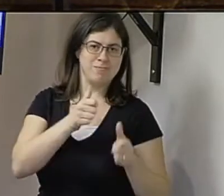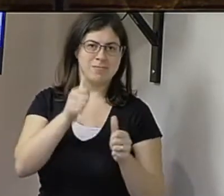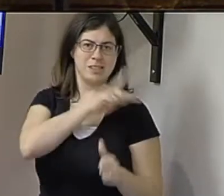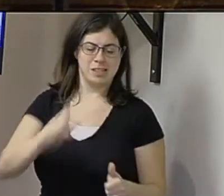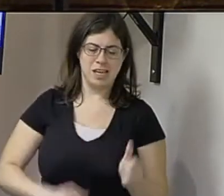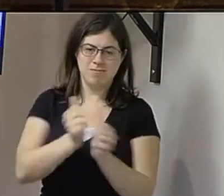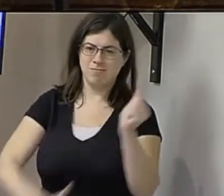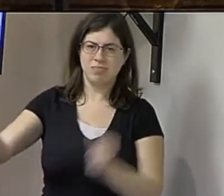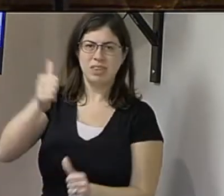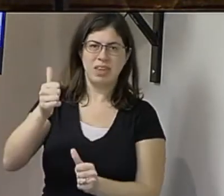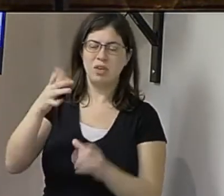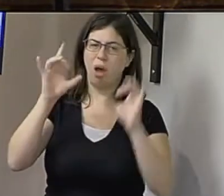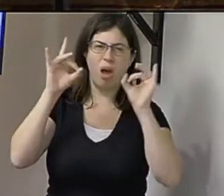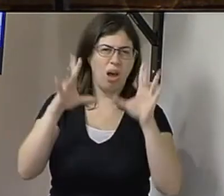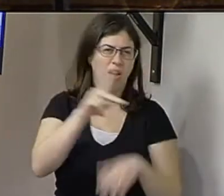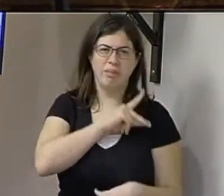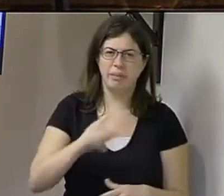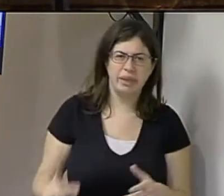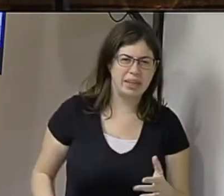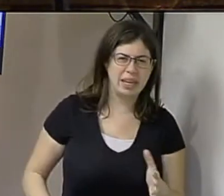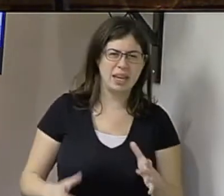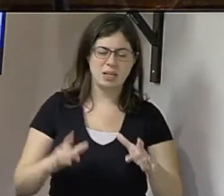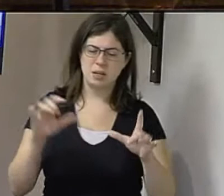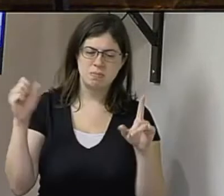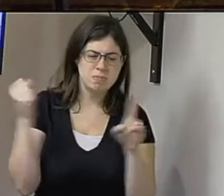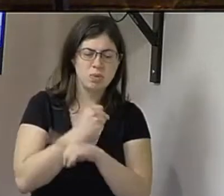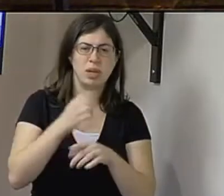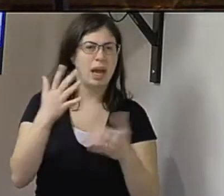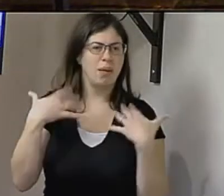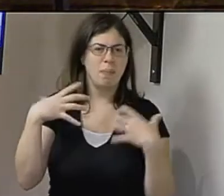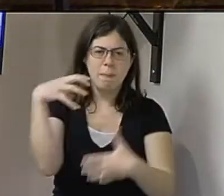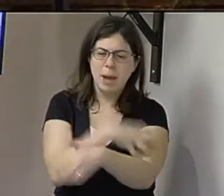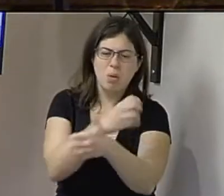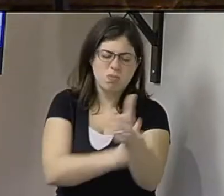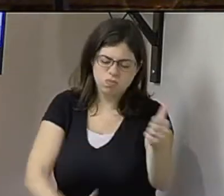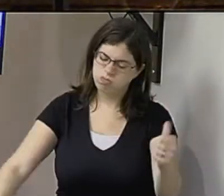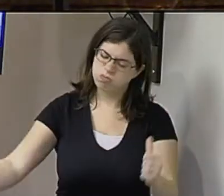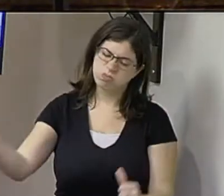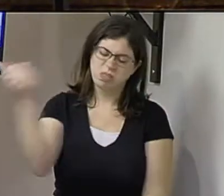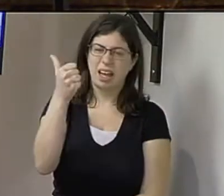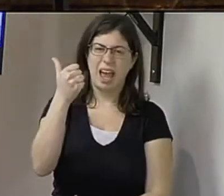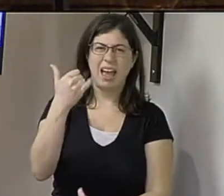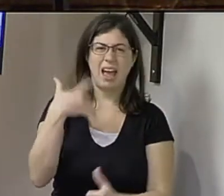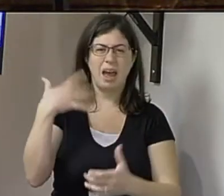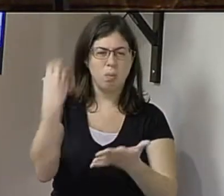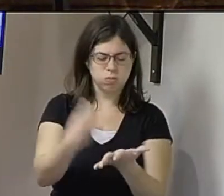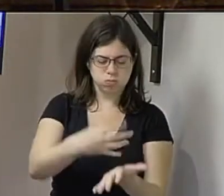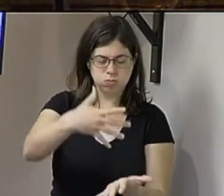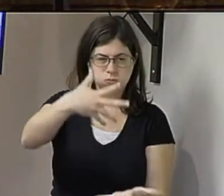and brutal despot. He had more power probably than anybody else had ever had at that time in the world. And he had an unimaginably